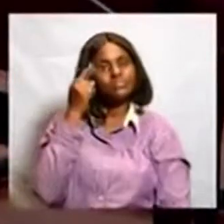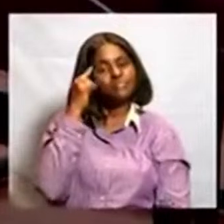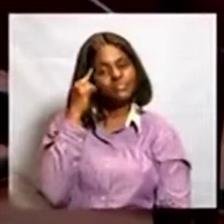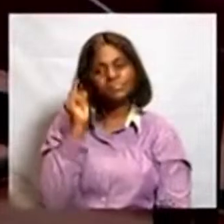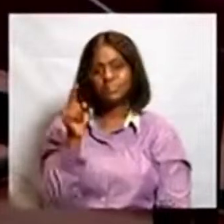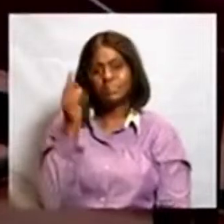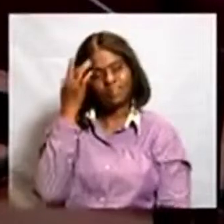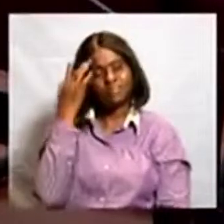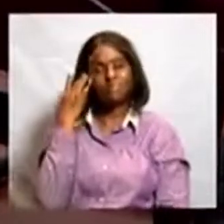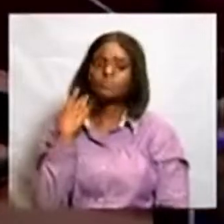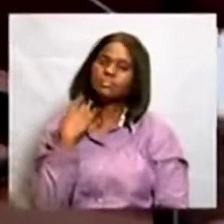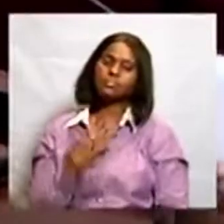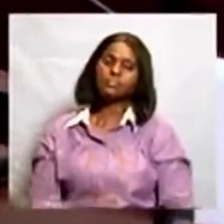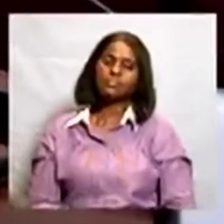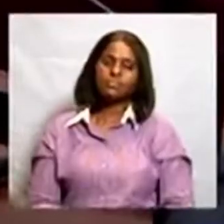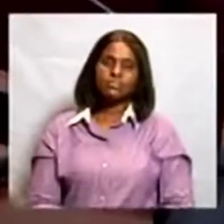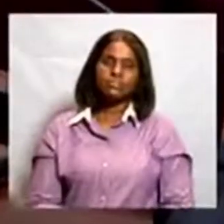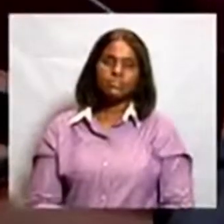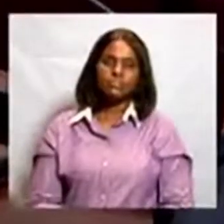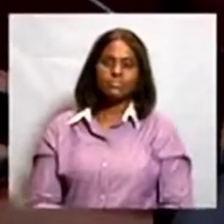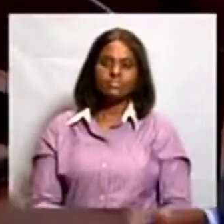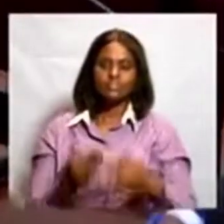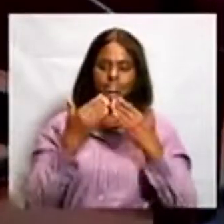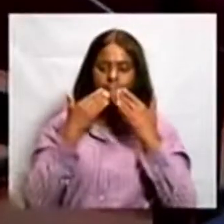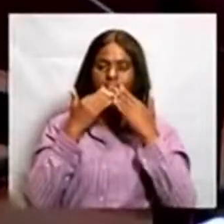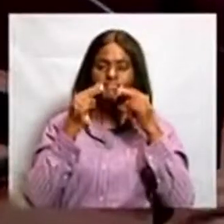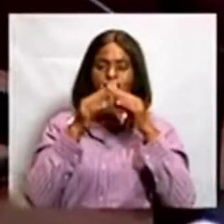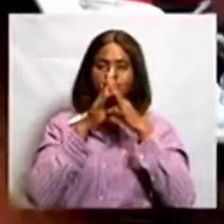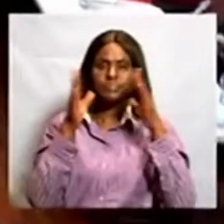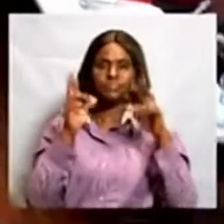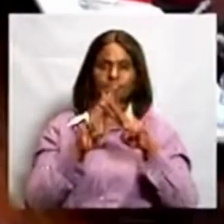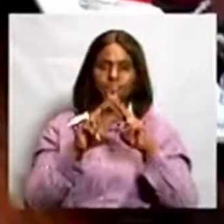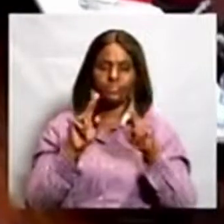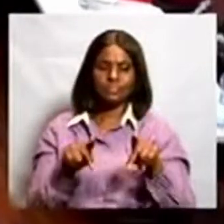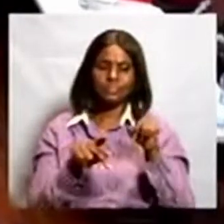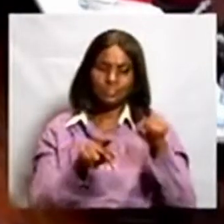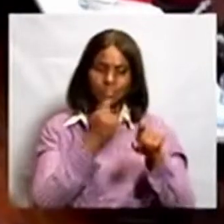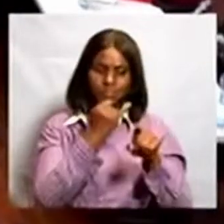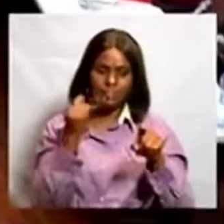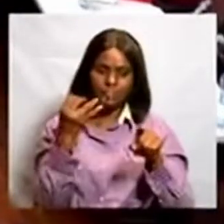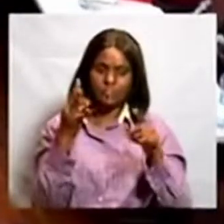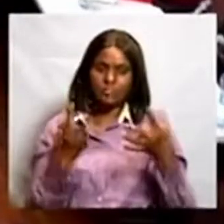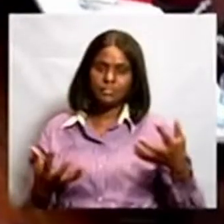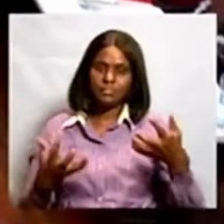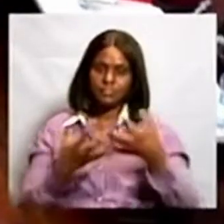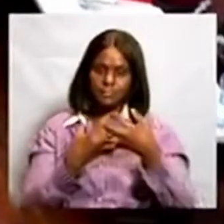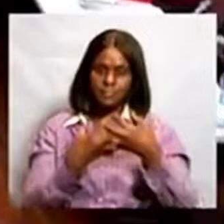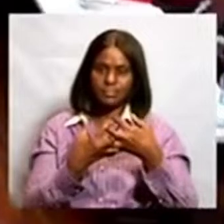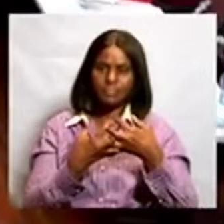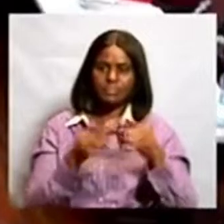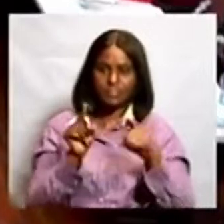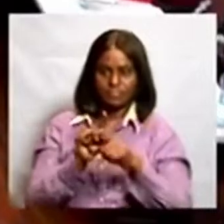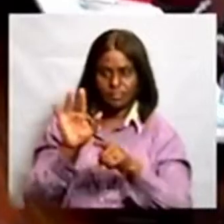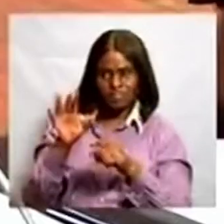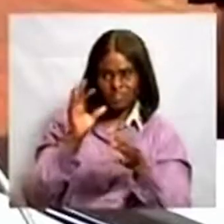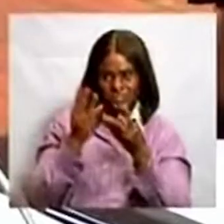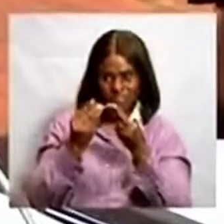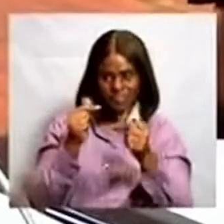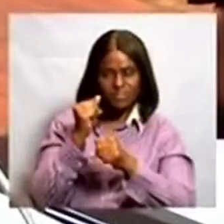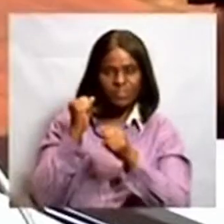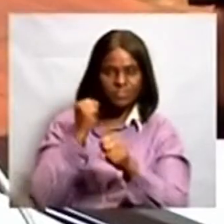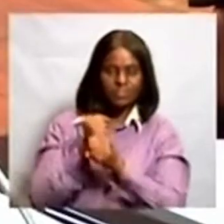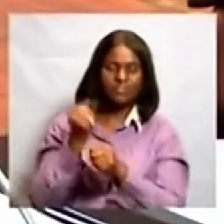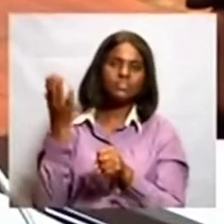yes. Thank you very much, Chair. I think that issue of merging was there a few years